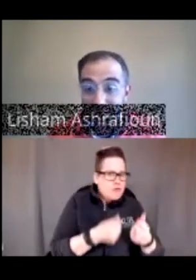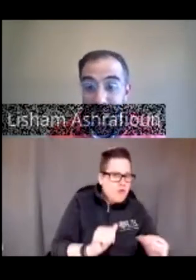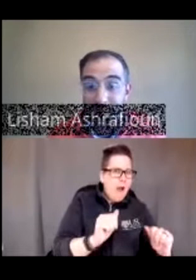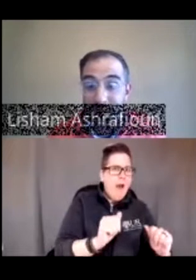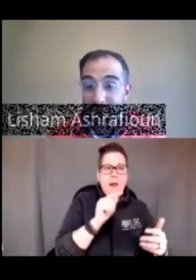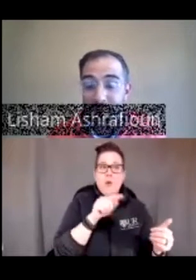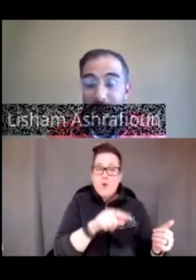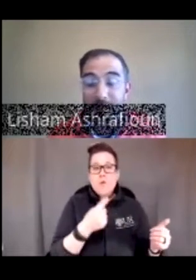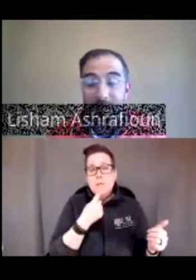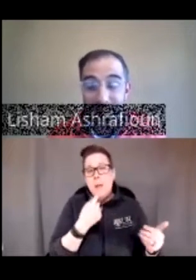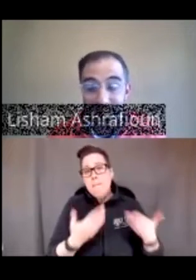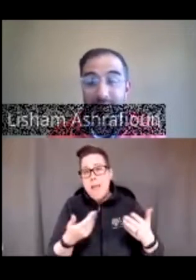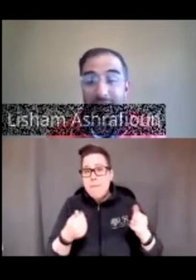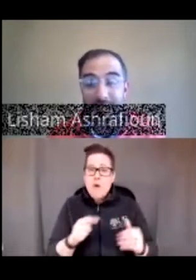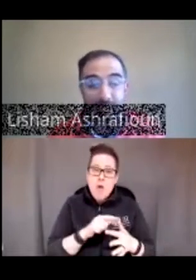they've